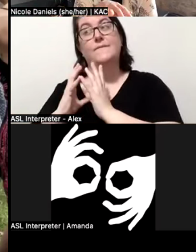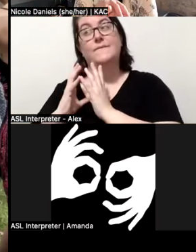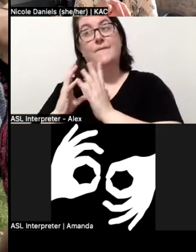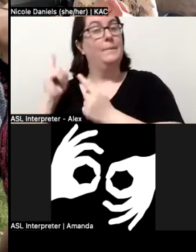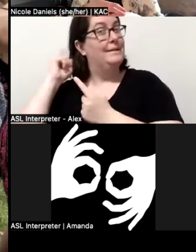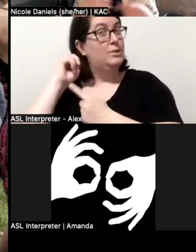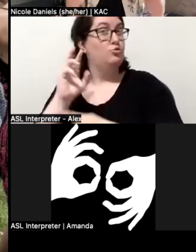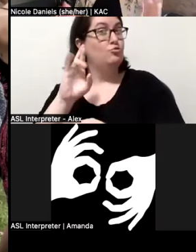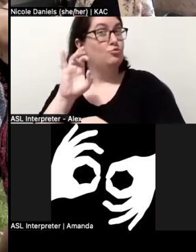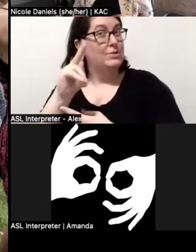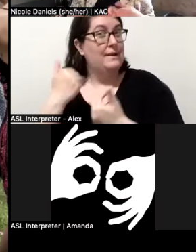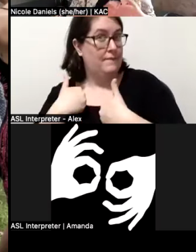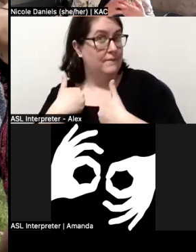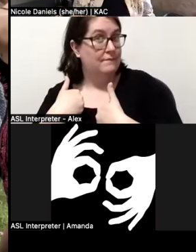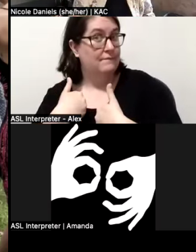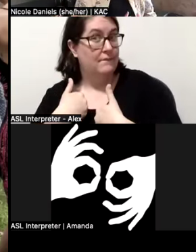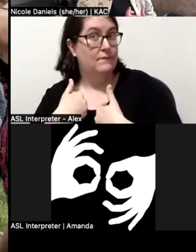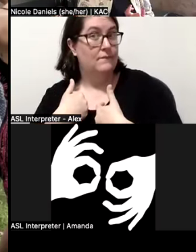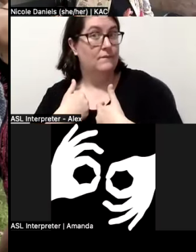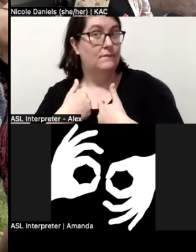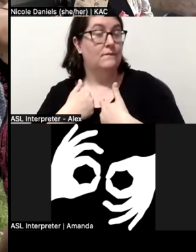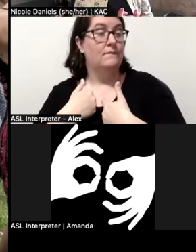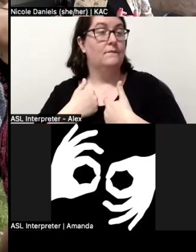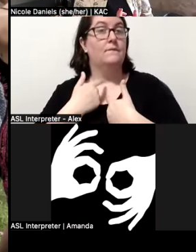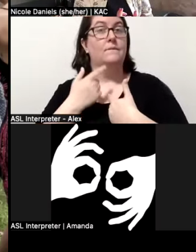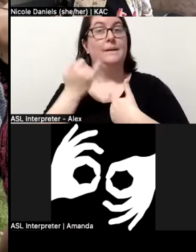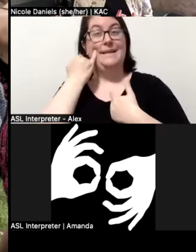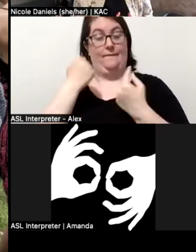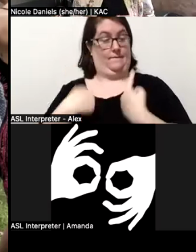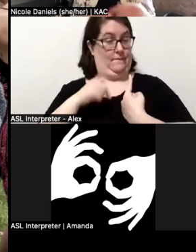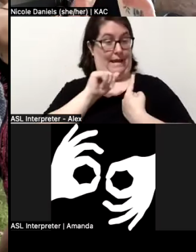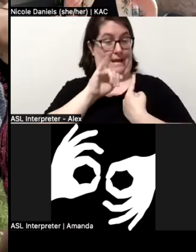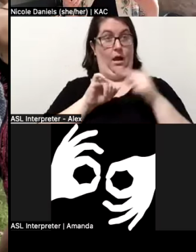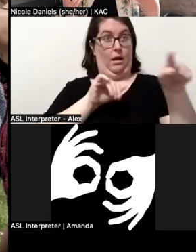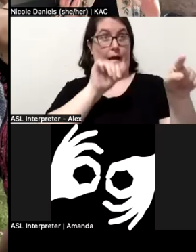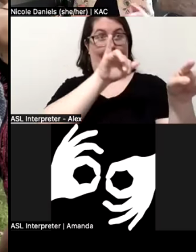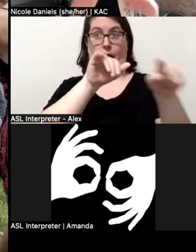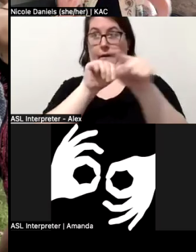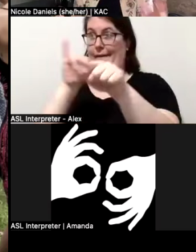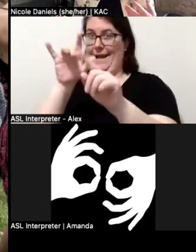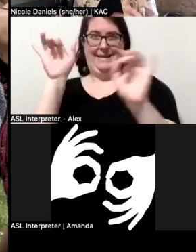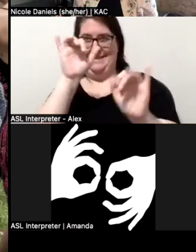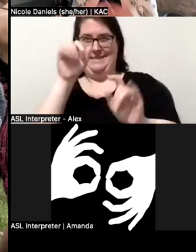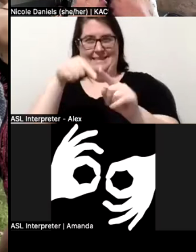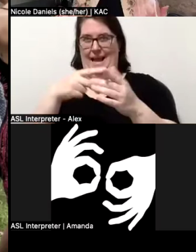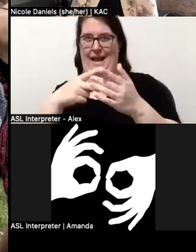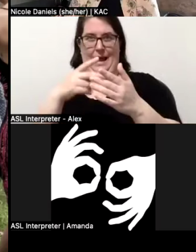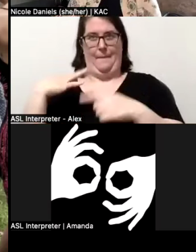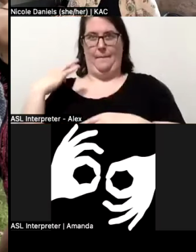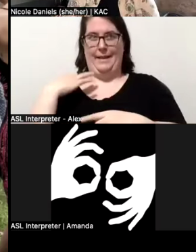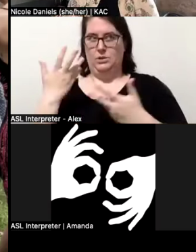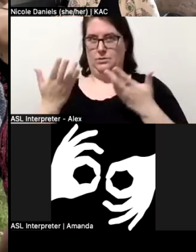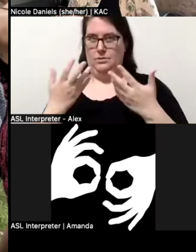risks, including things like the duplication of written materials amongst applicants. So this is something that a